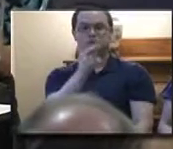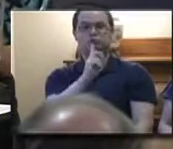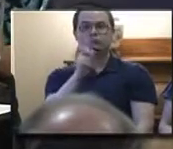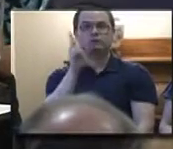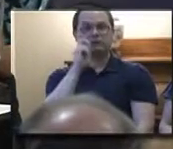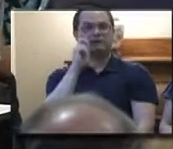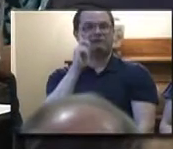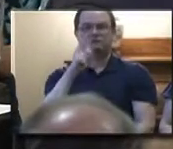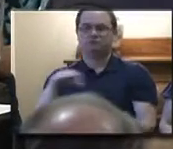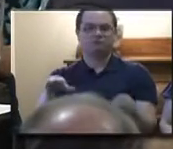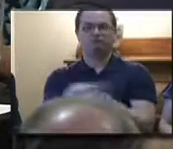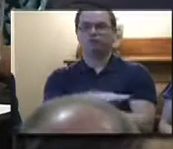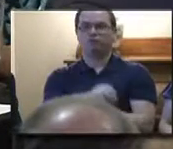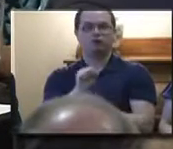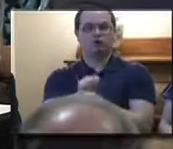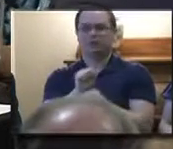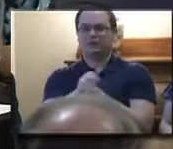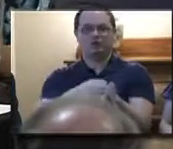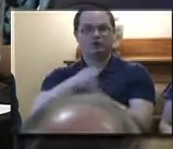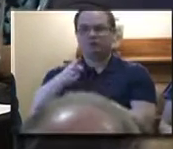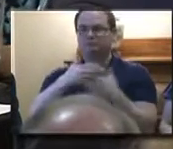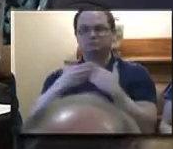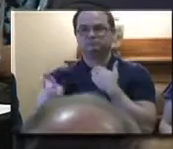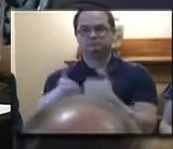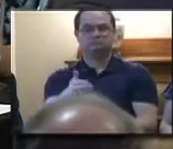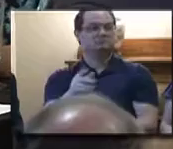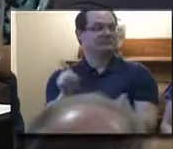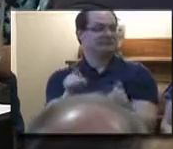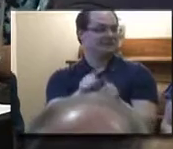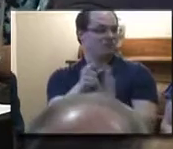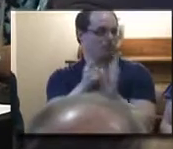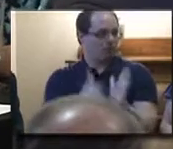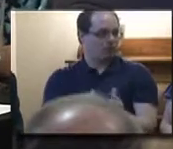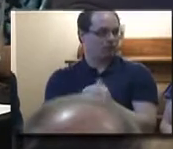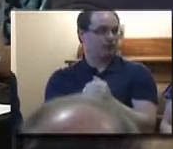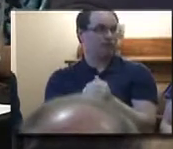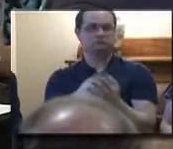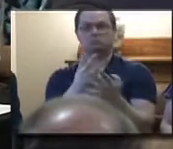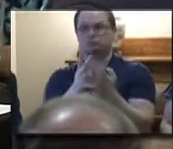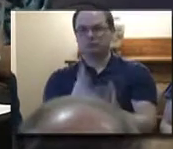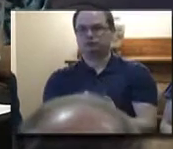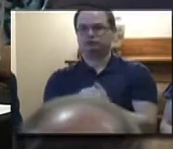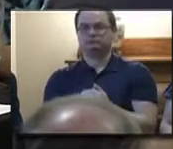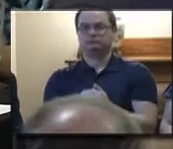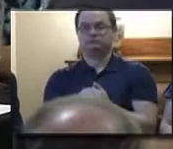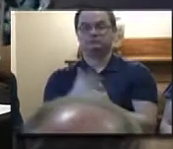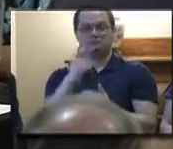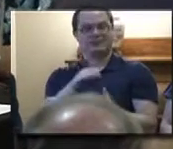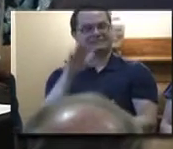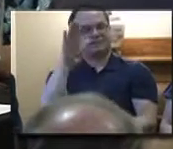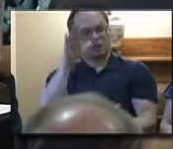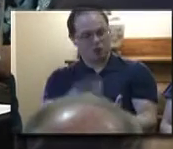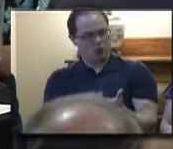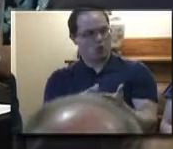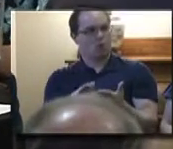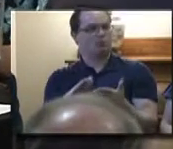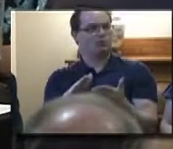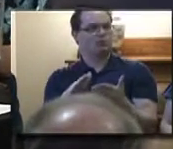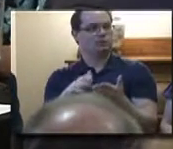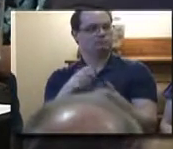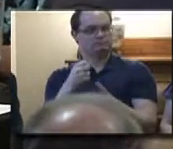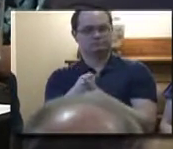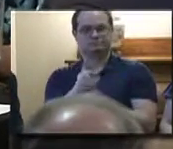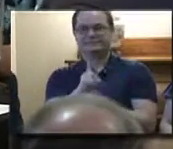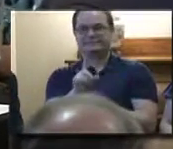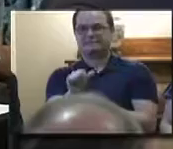his career, the same with an attorney or in a prison or jail, because it's a low incidence disability. So